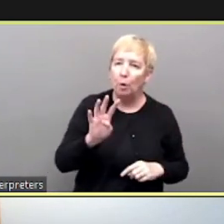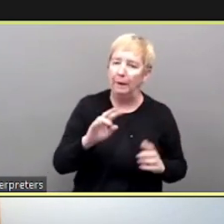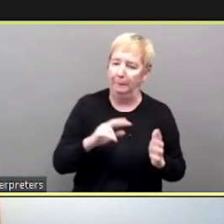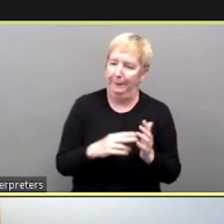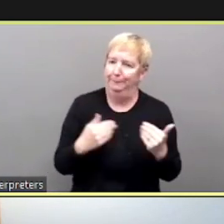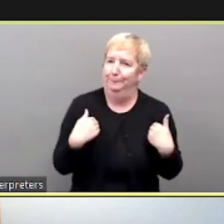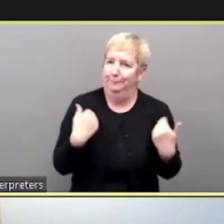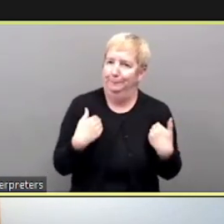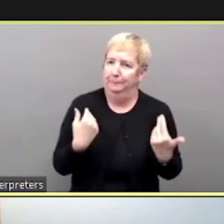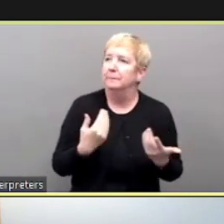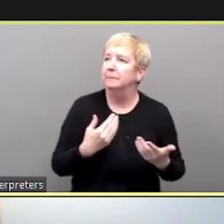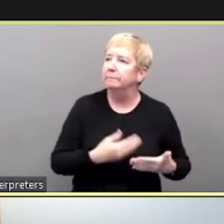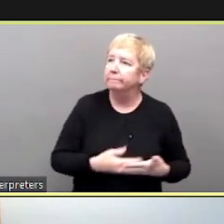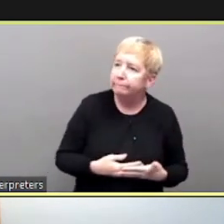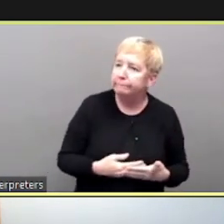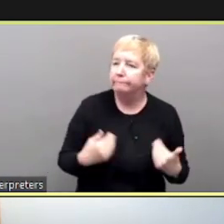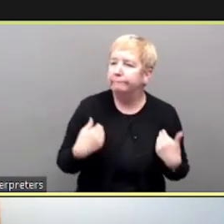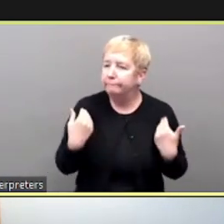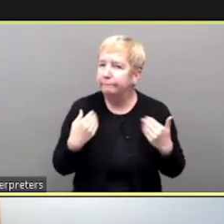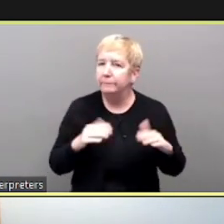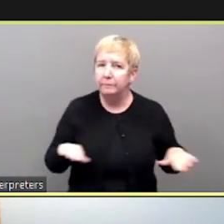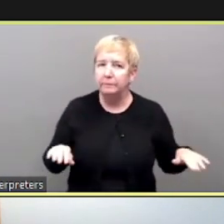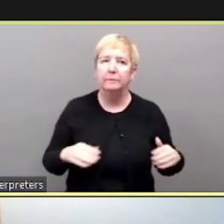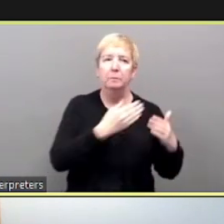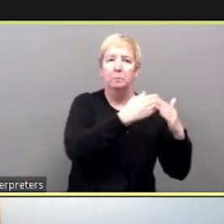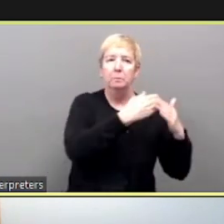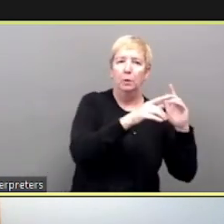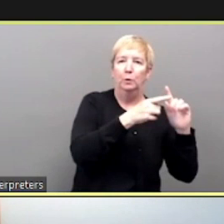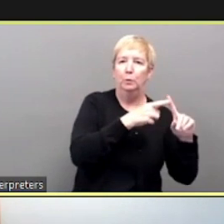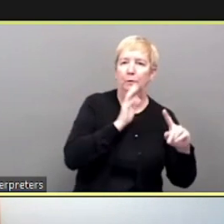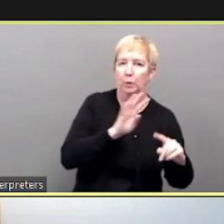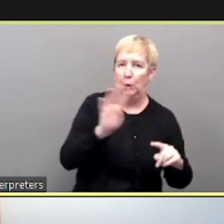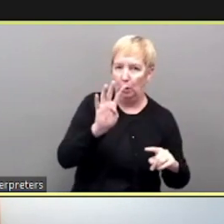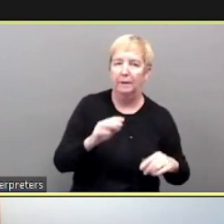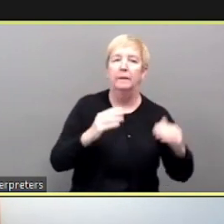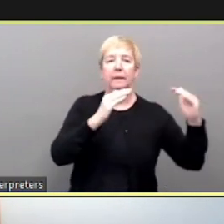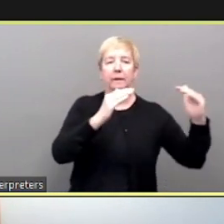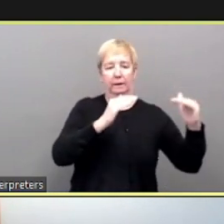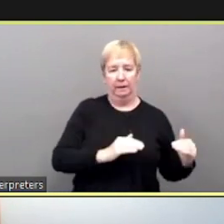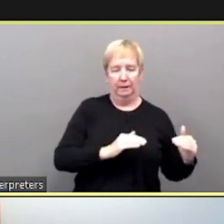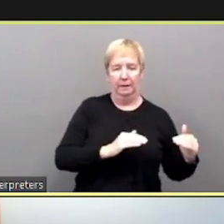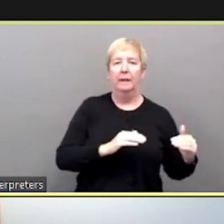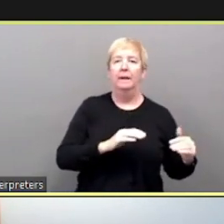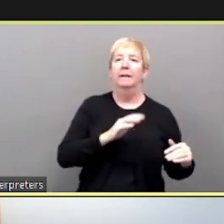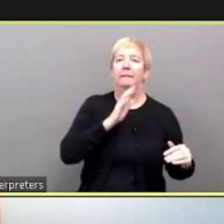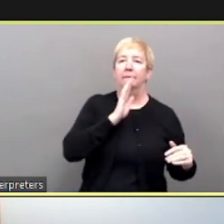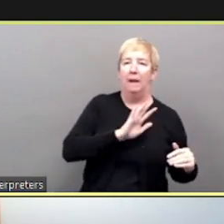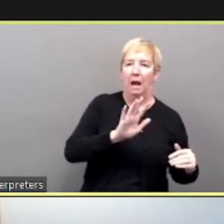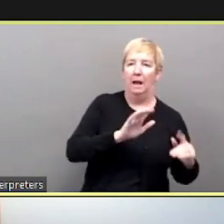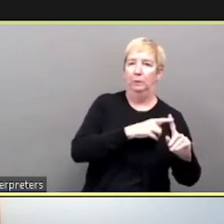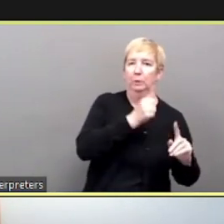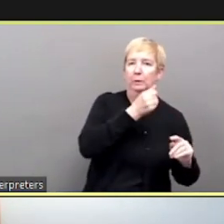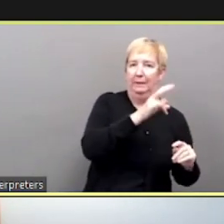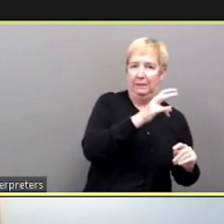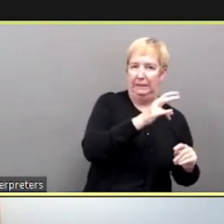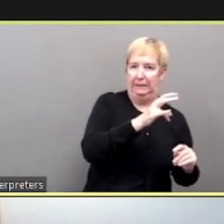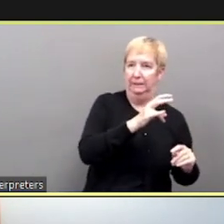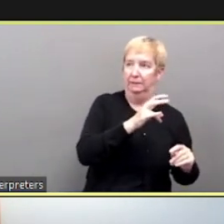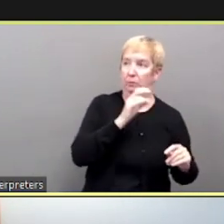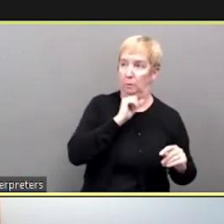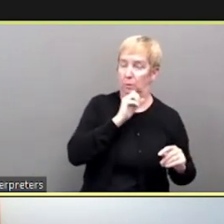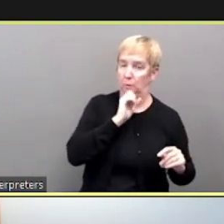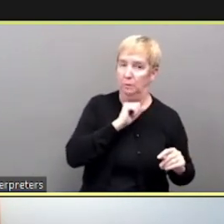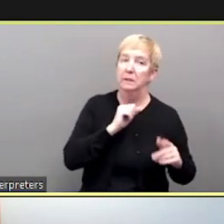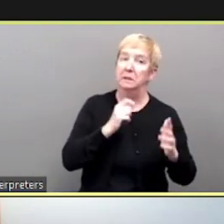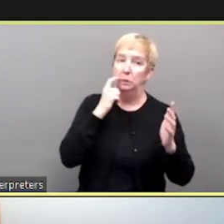over time. So 0 to 4-year-olds on top, 5 to 17-year-olds on bottom, and you can see that we had an